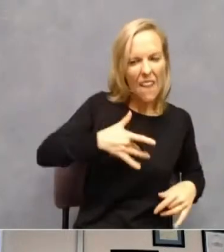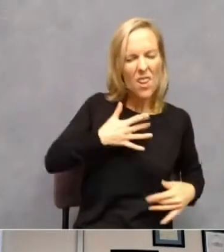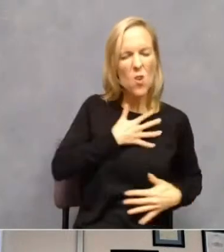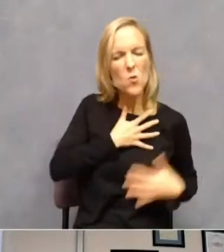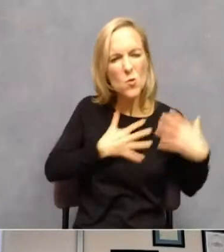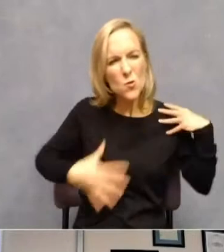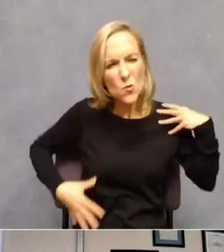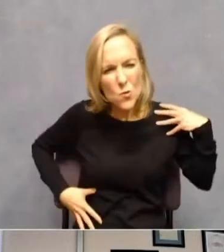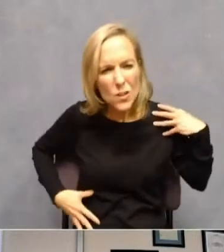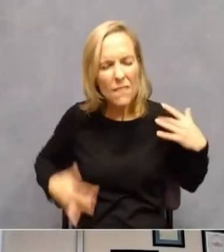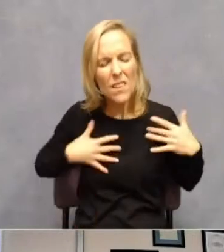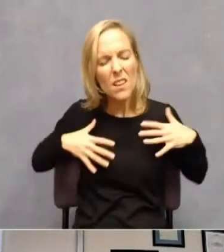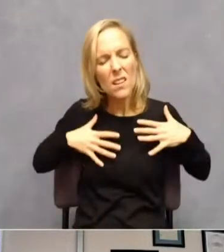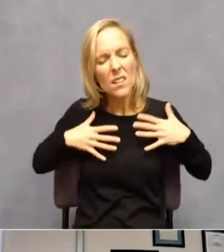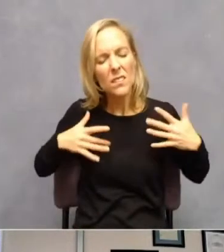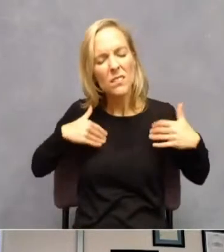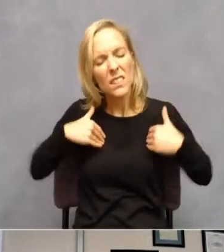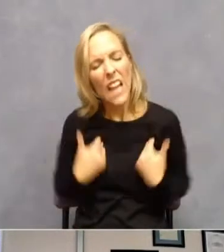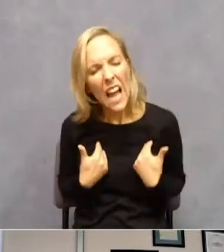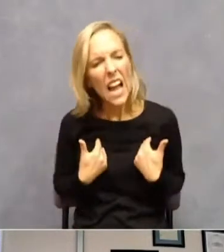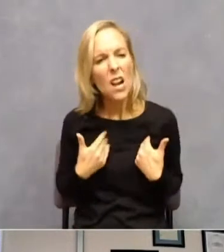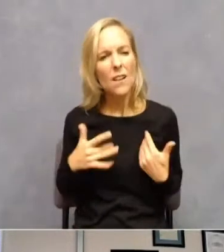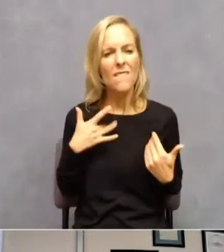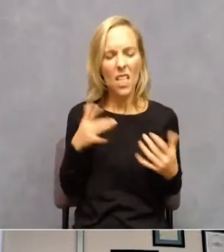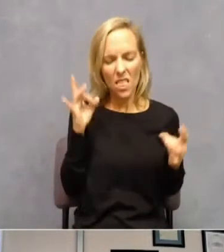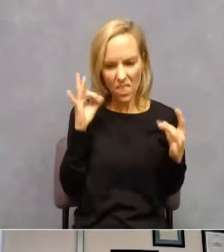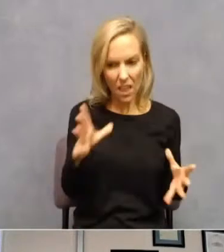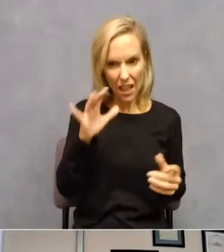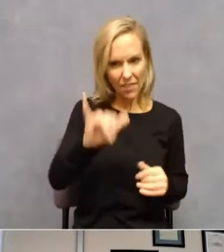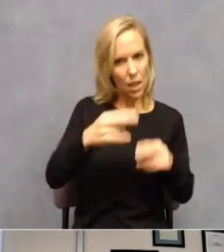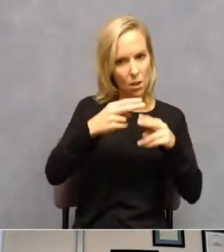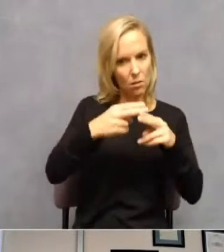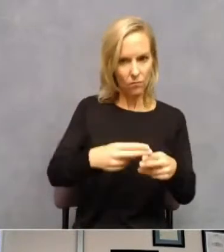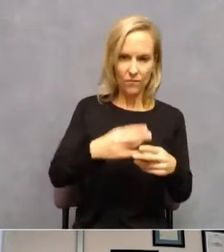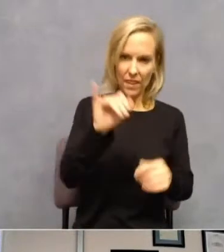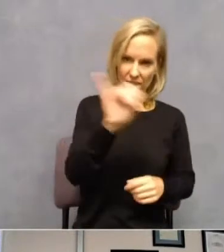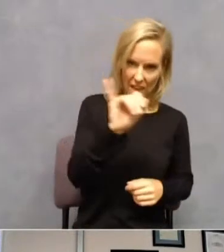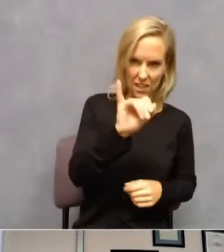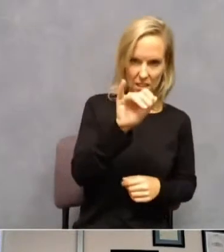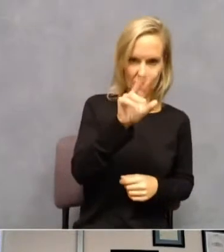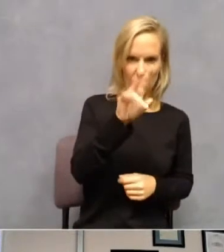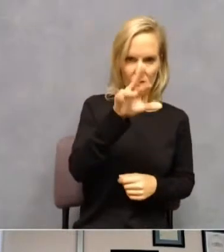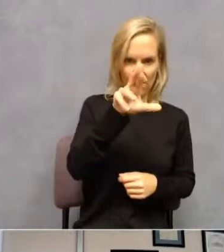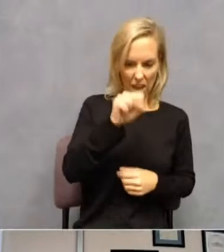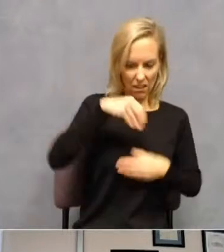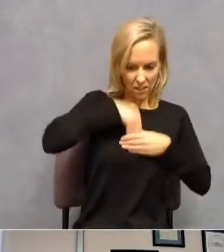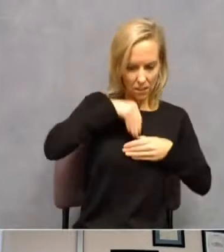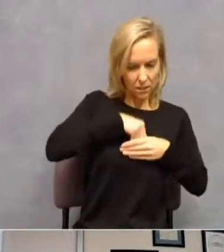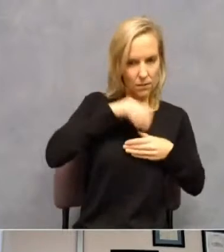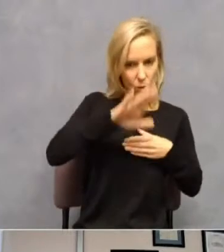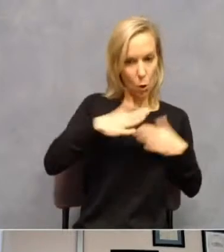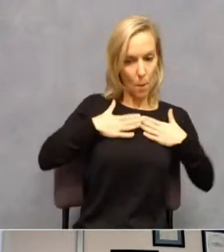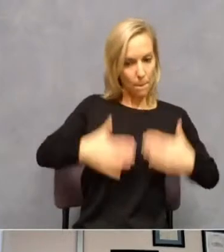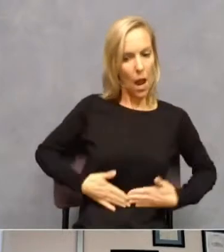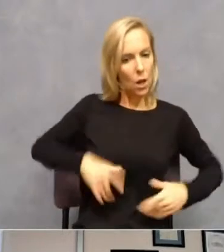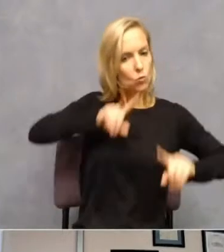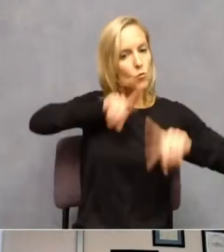you just feel terrible. That's the acute virus and the infection and your body's immediate response to it.